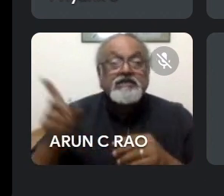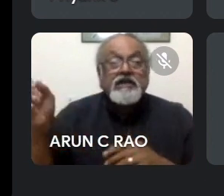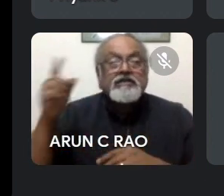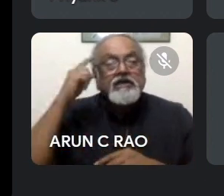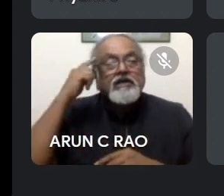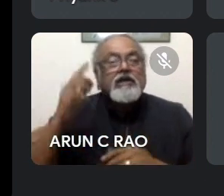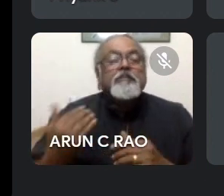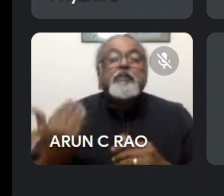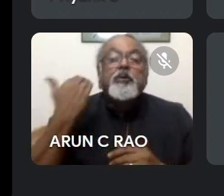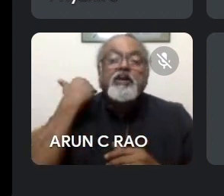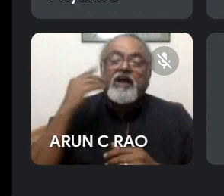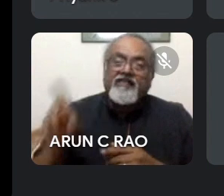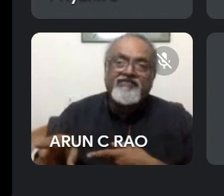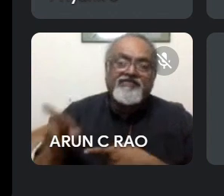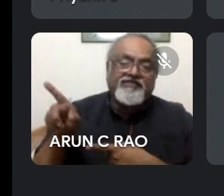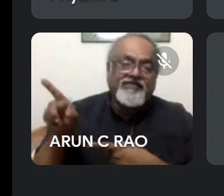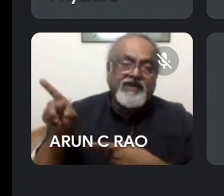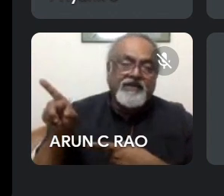of boredom.